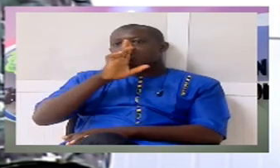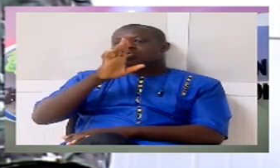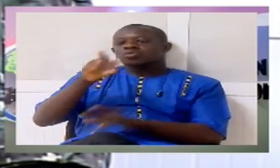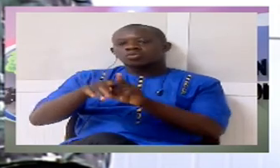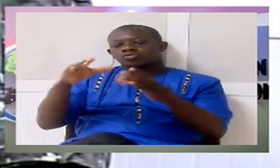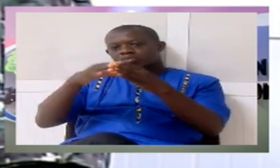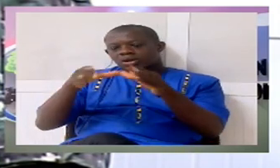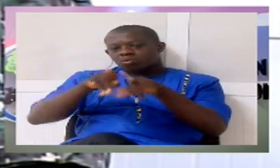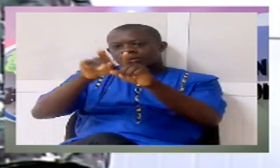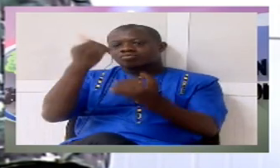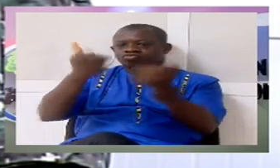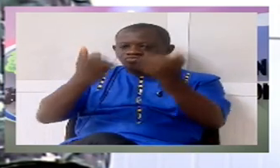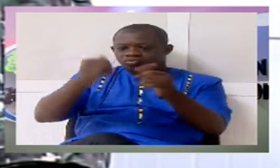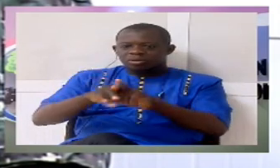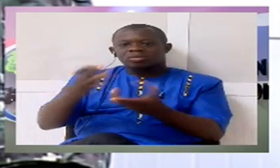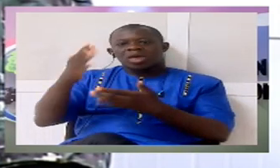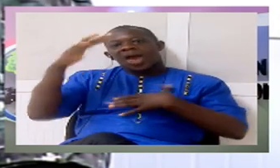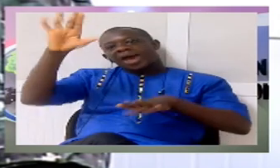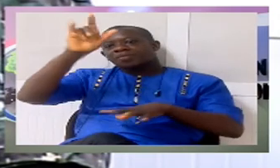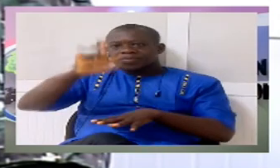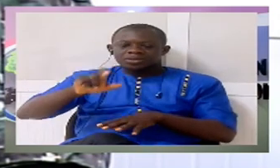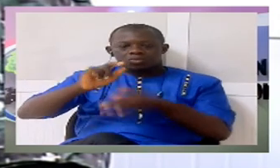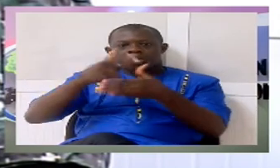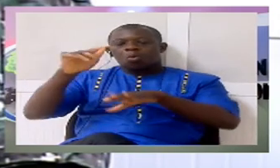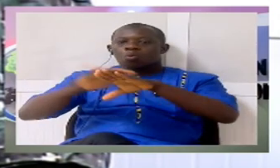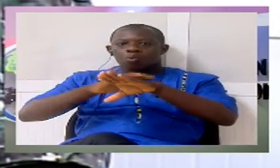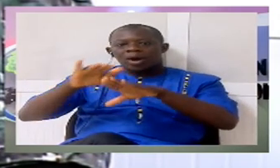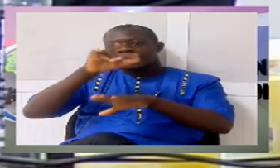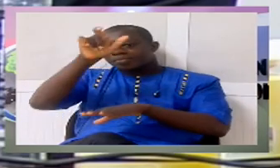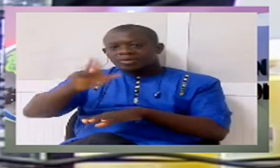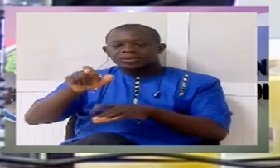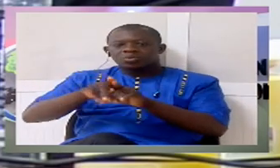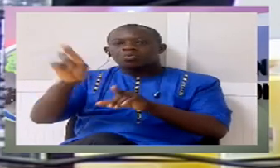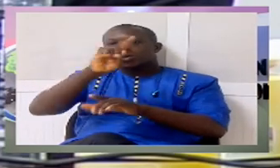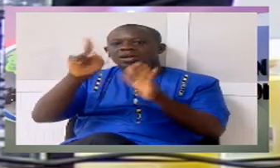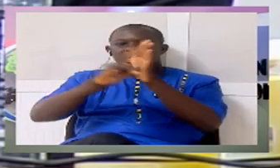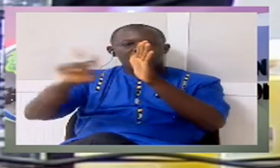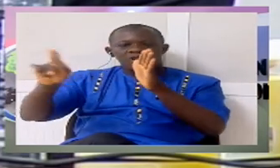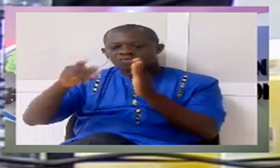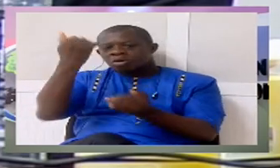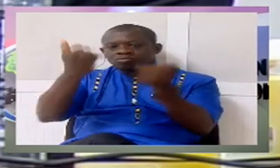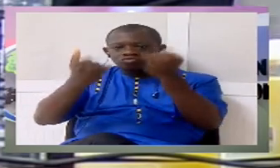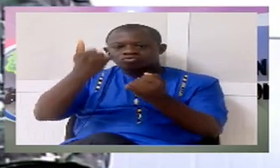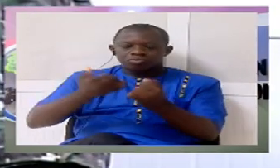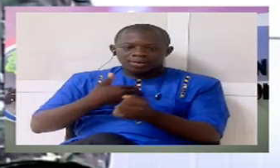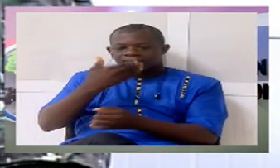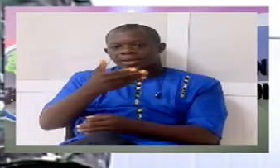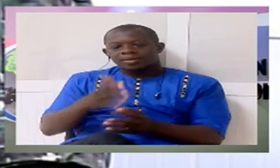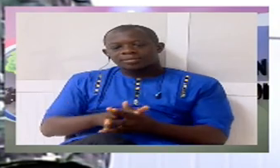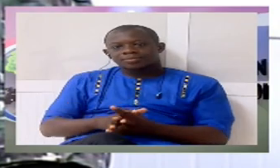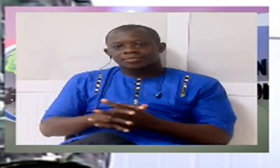Arab or a white person, was coming with his Mercedes Benz. What type of Mercedes Benz? When person you Mercedes Benz la won?